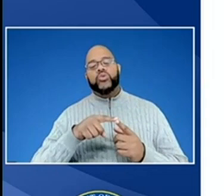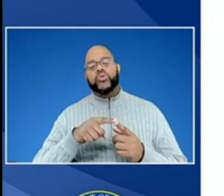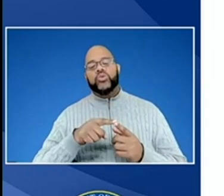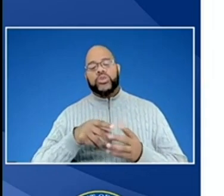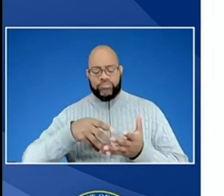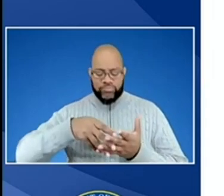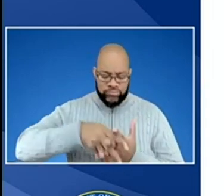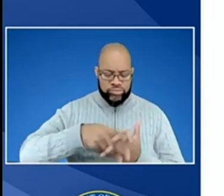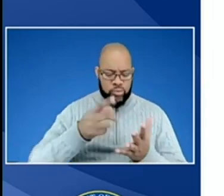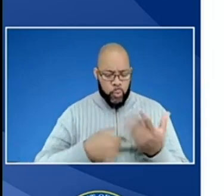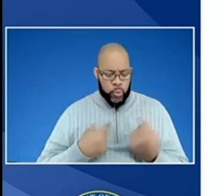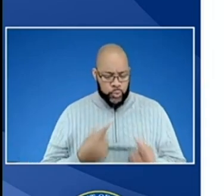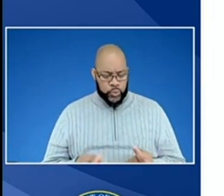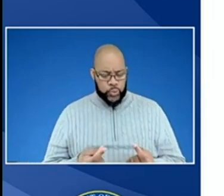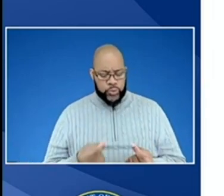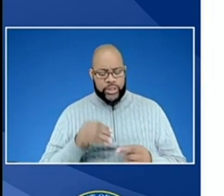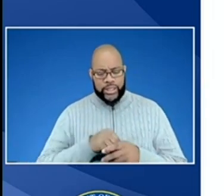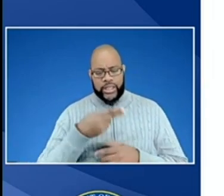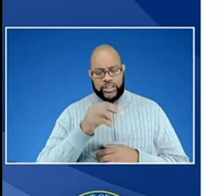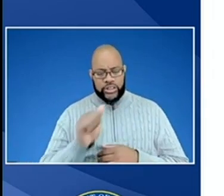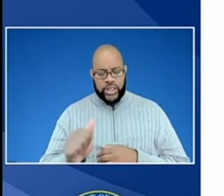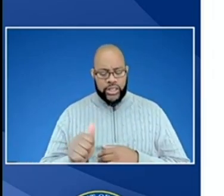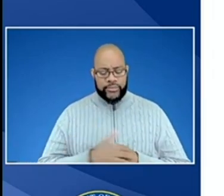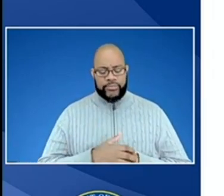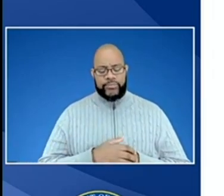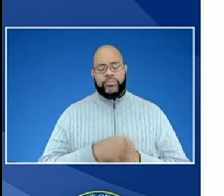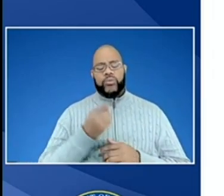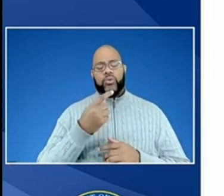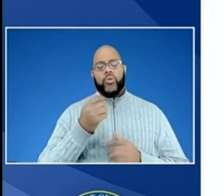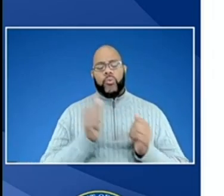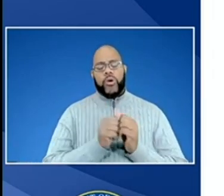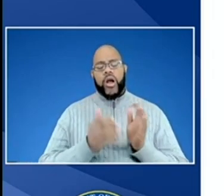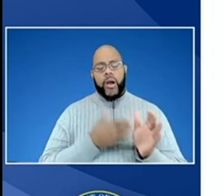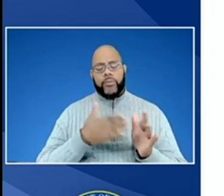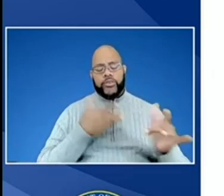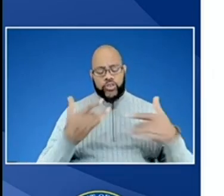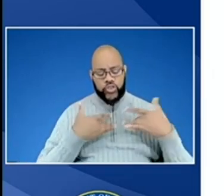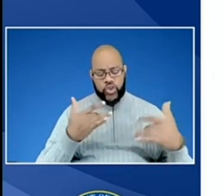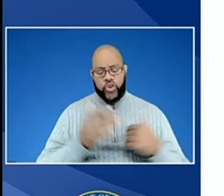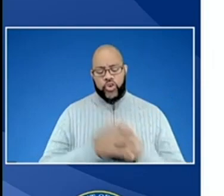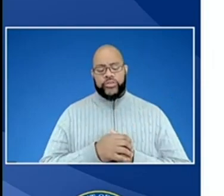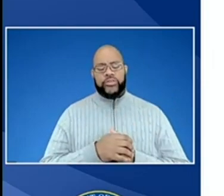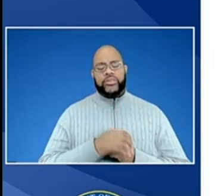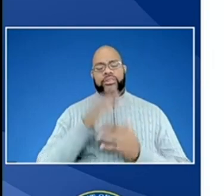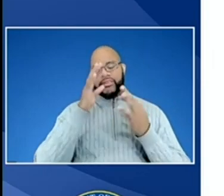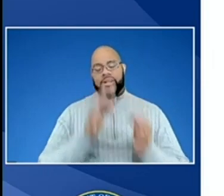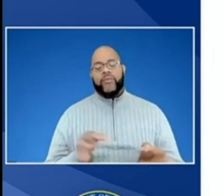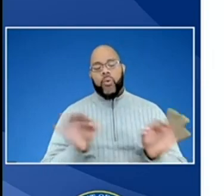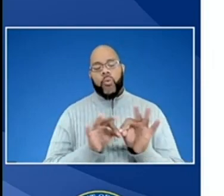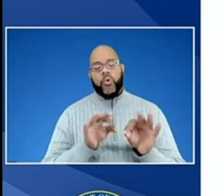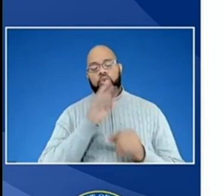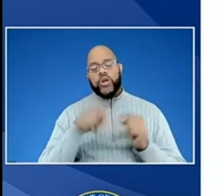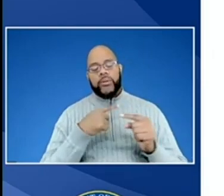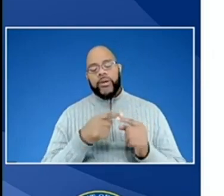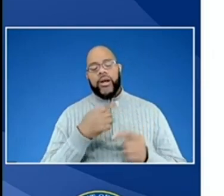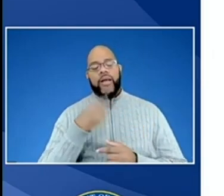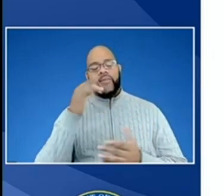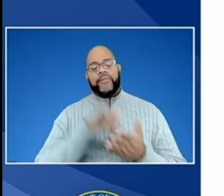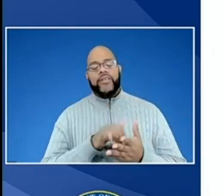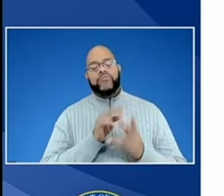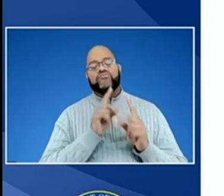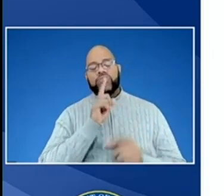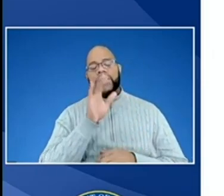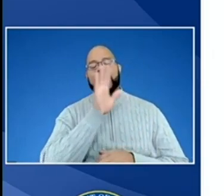doing within the HEA. So while the operational concerns are definitely worth talking about, I think that was really